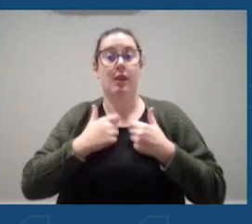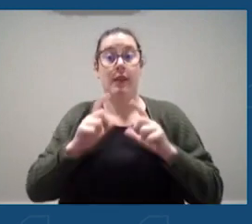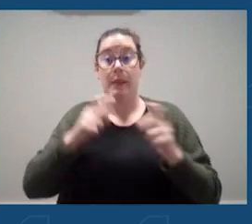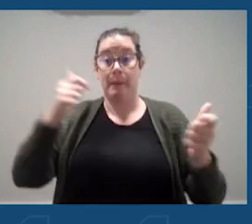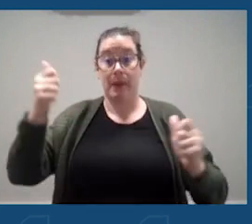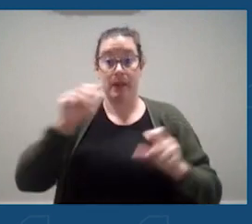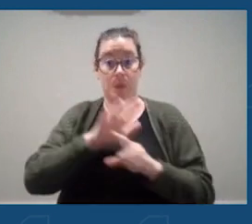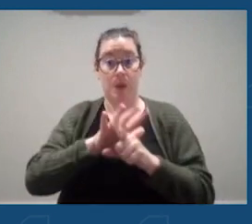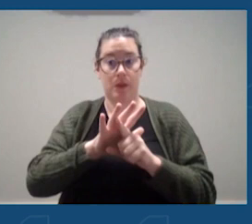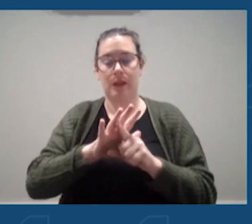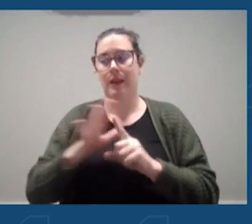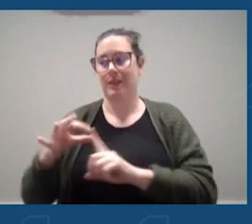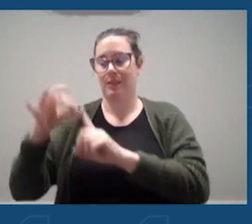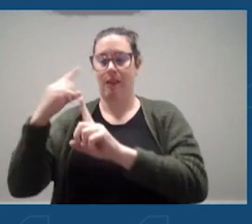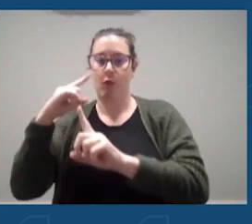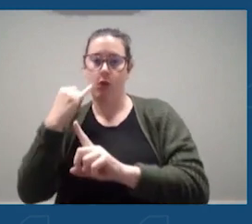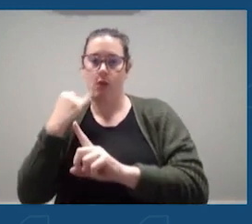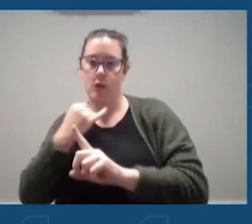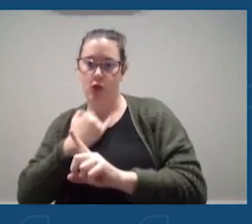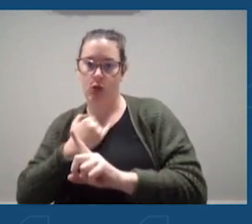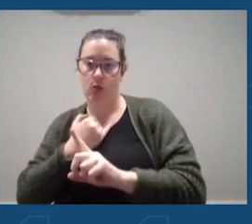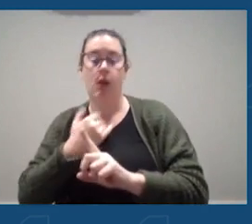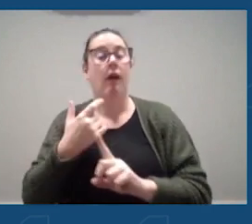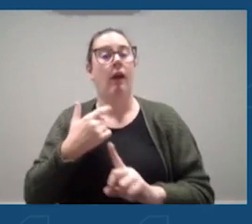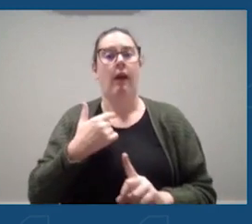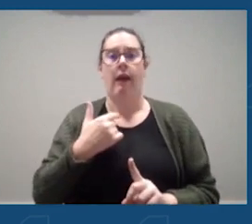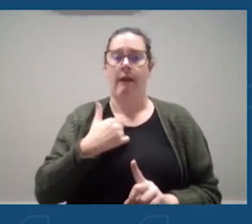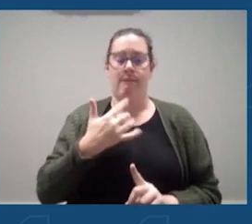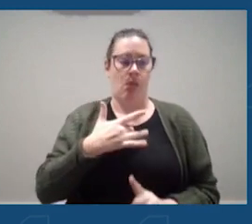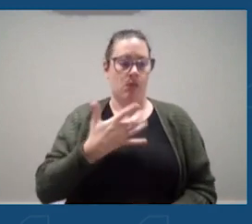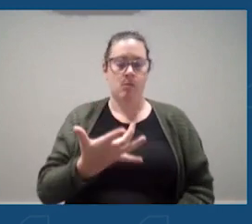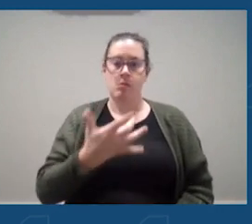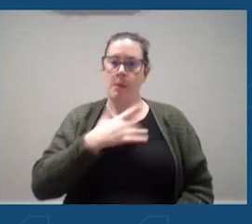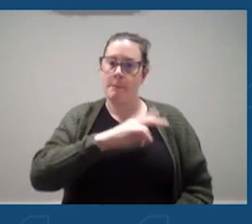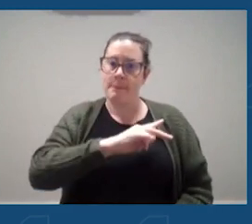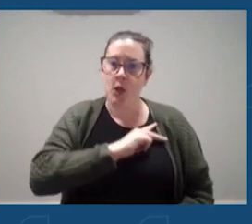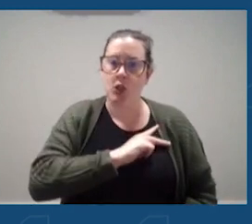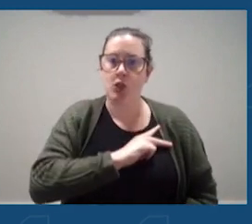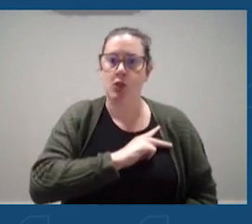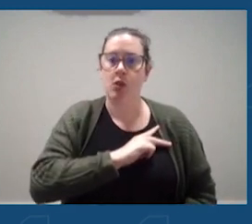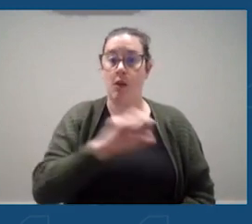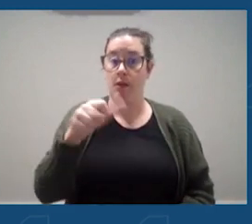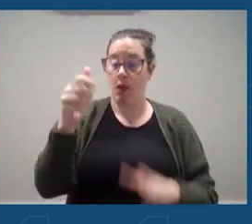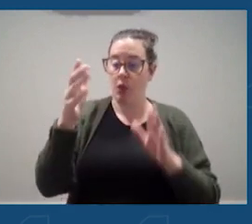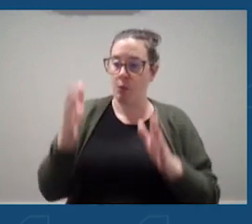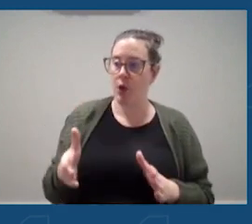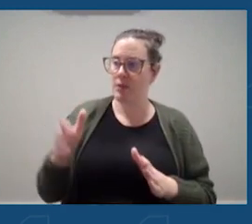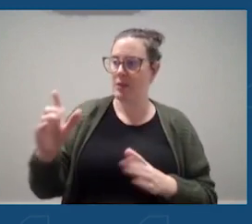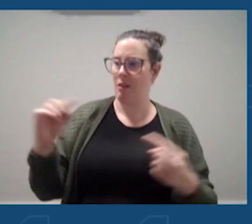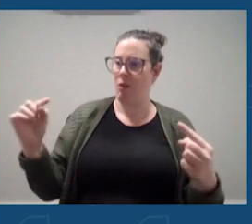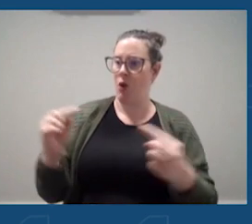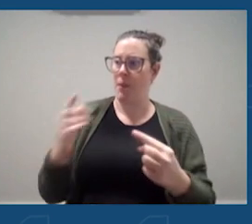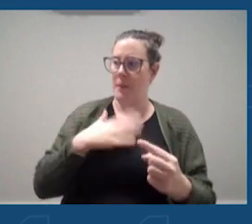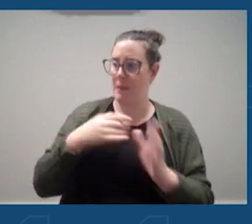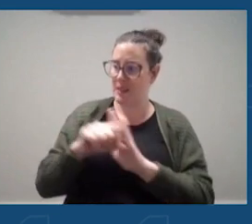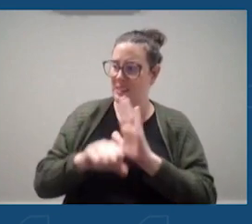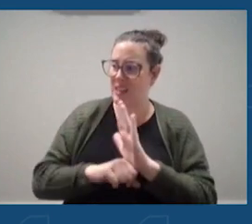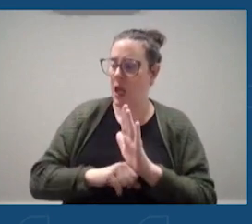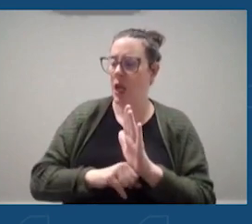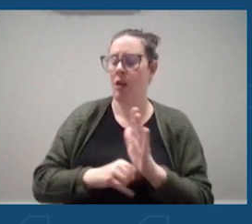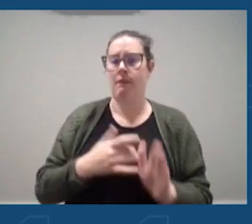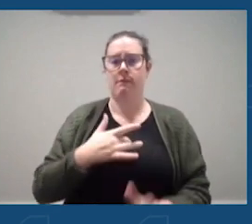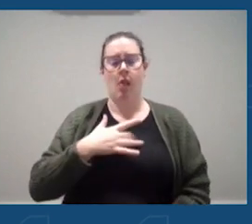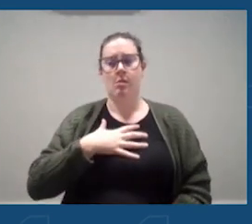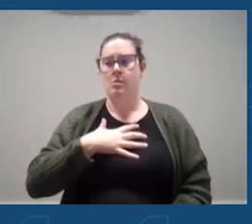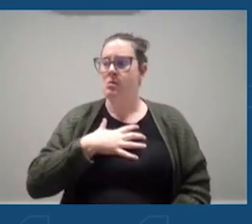hatred personally because I feel wounded as a human being to know that someone else is harmed in our state. And I'll